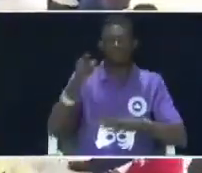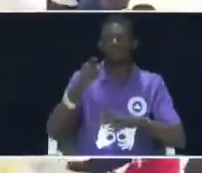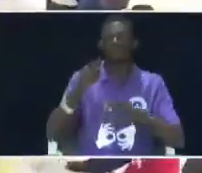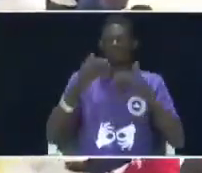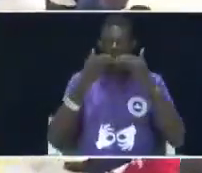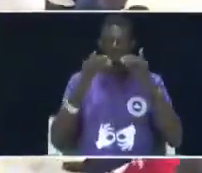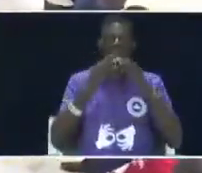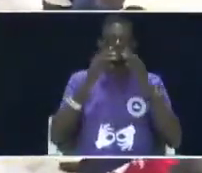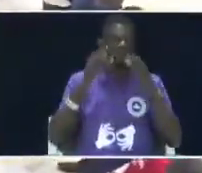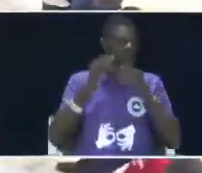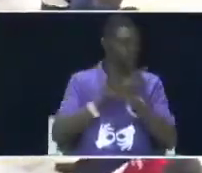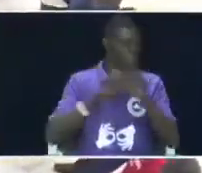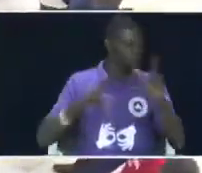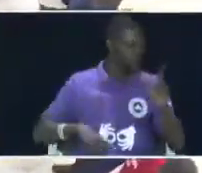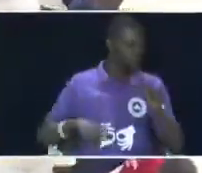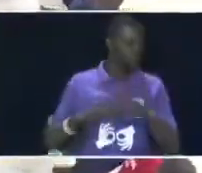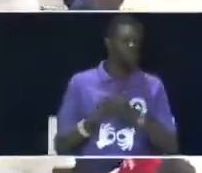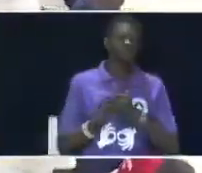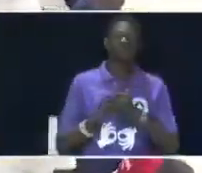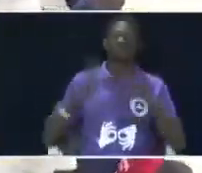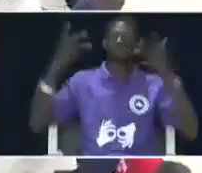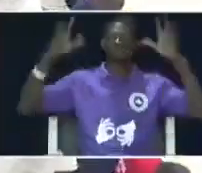you, Lord.